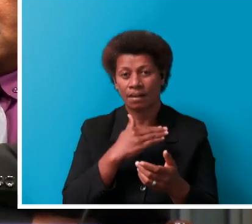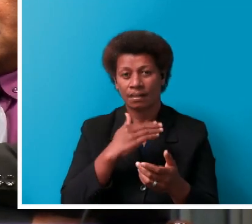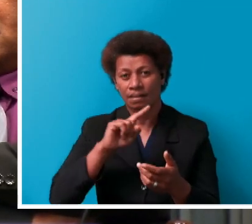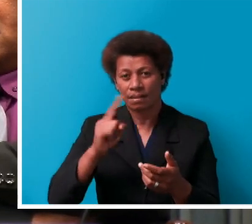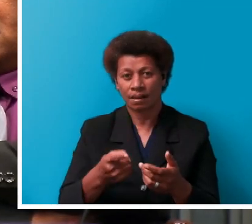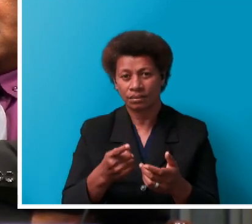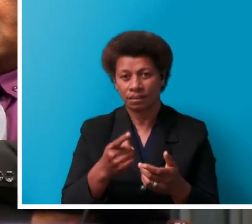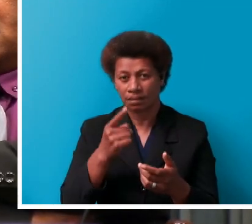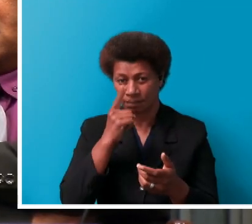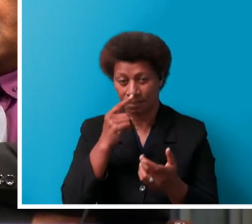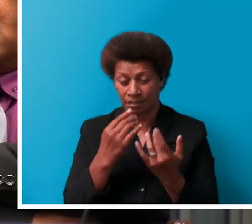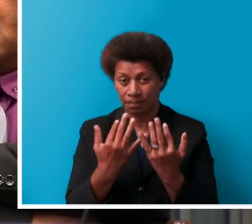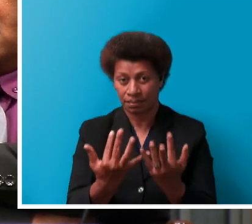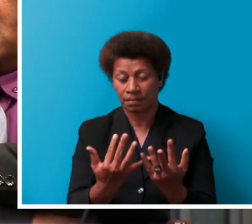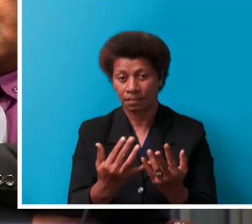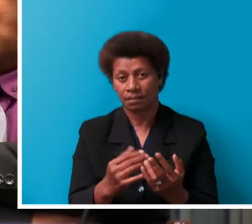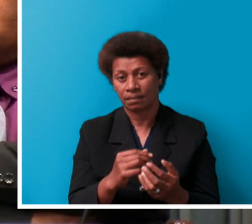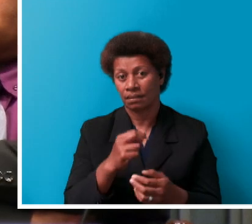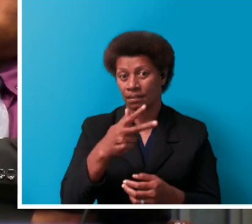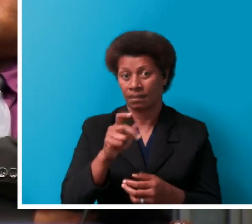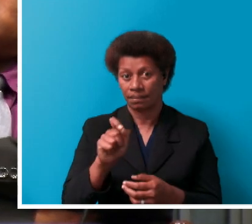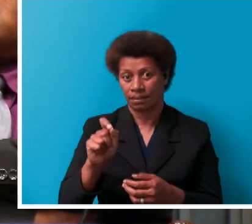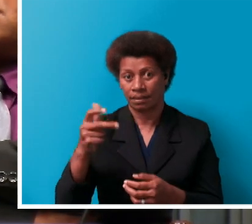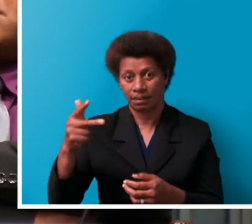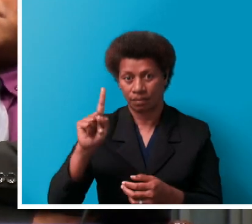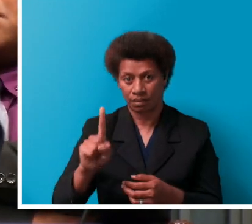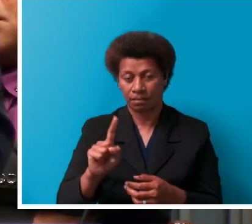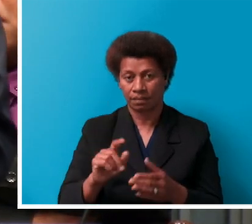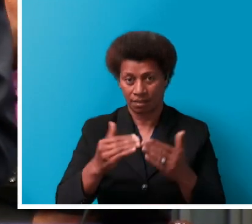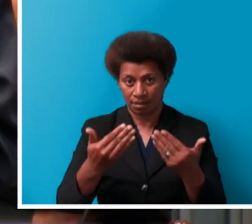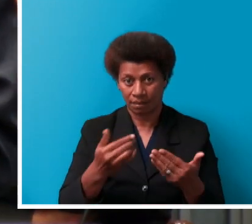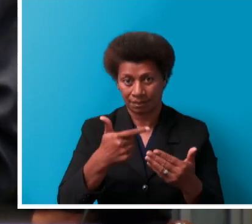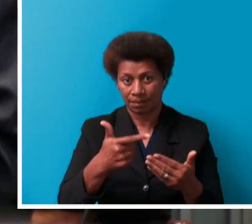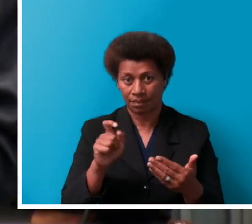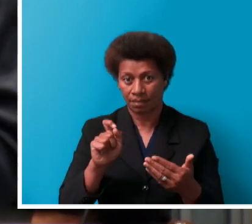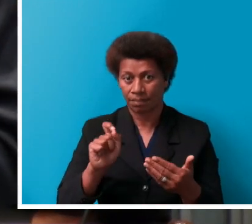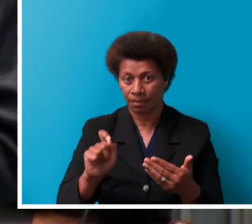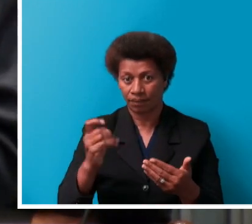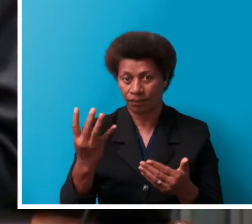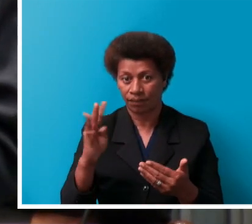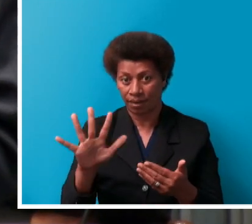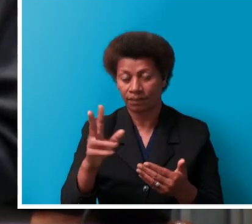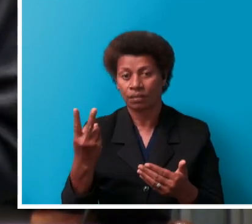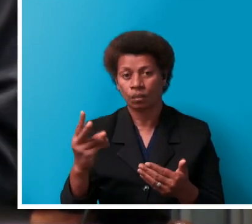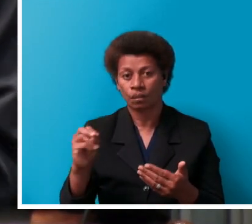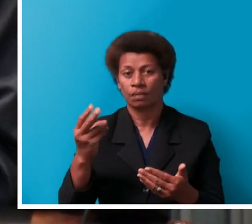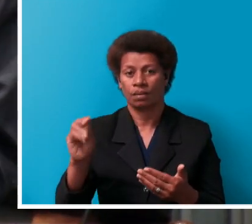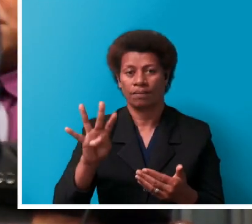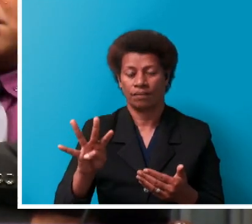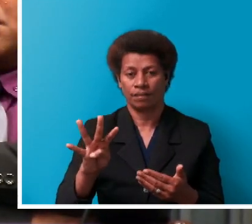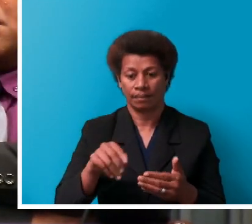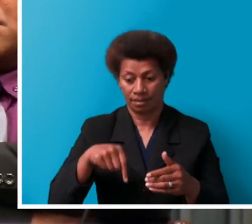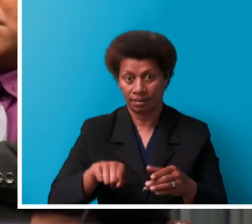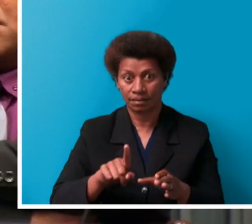from 8.81 in 2023 to 7.45 in 2024. This year, from